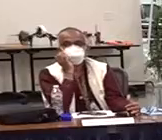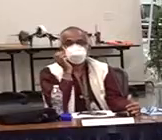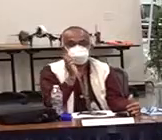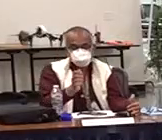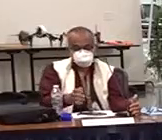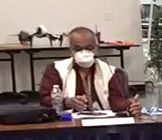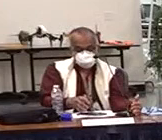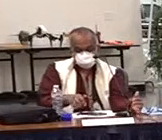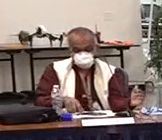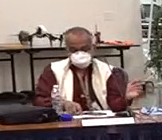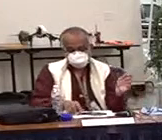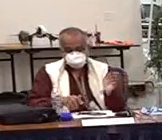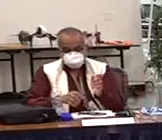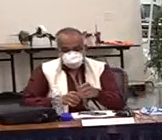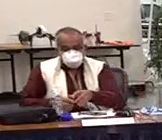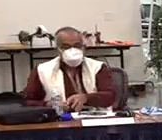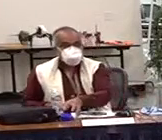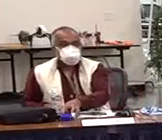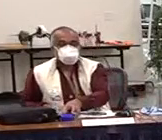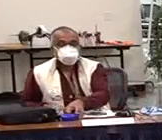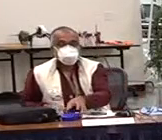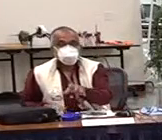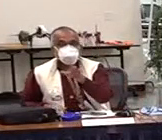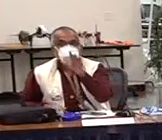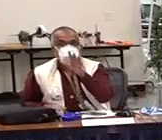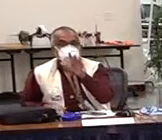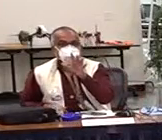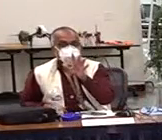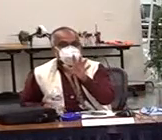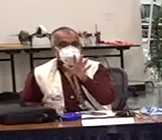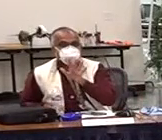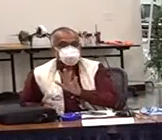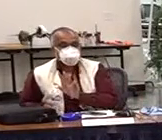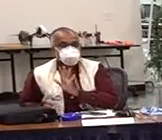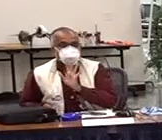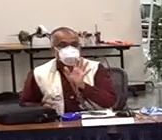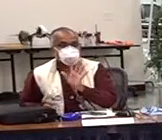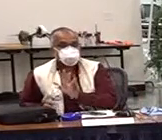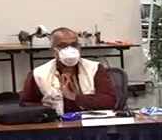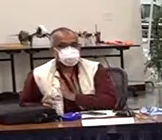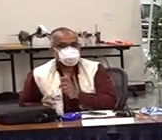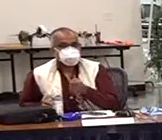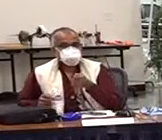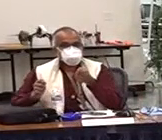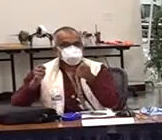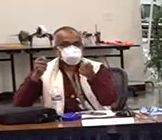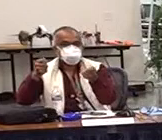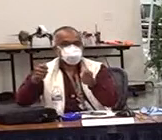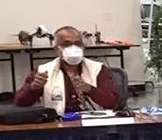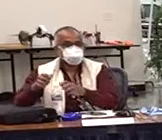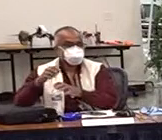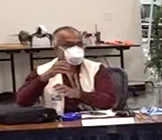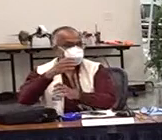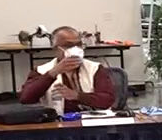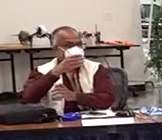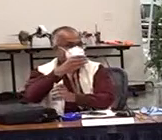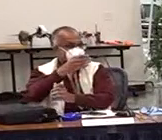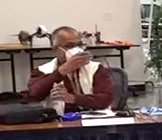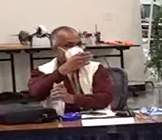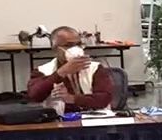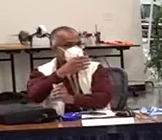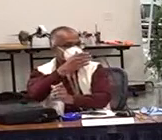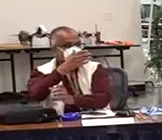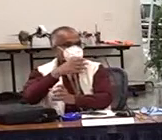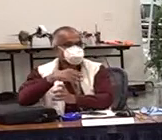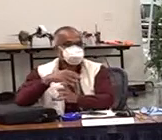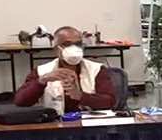Dr. Glover. It was beautiful. I mean, I visited some of your program. I tell you, this is the best part, not only to hand over the